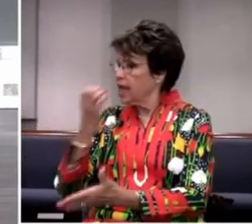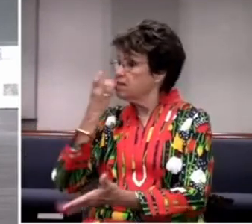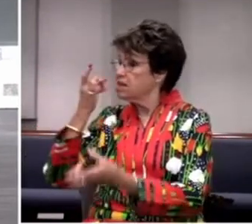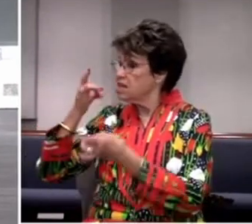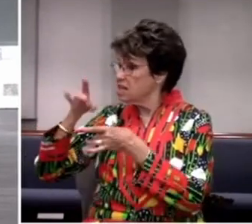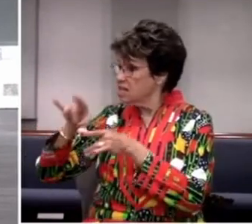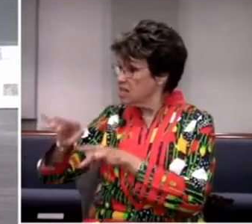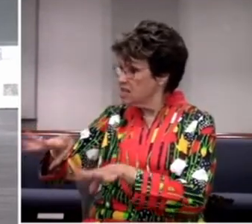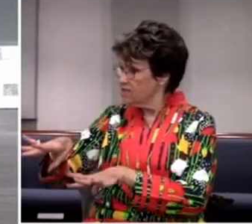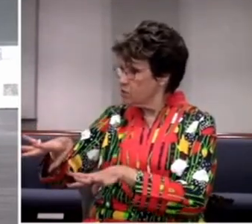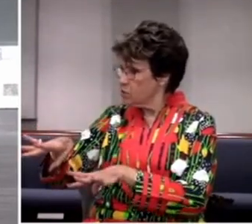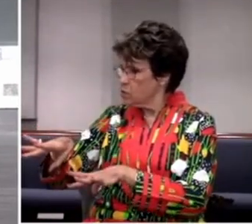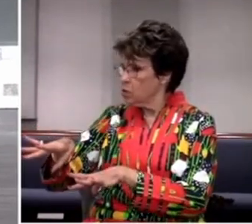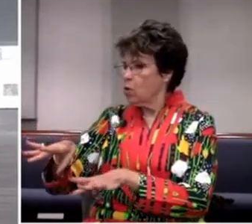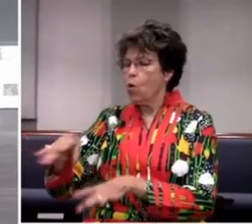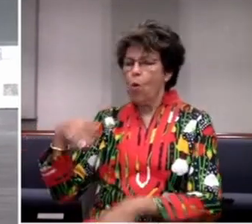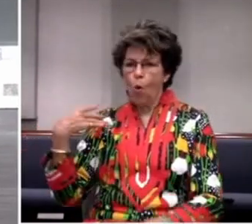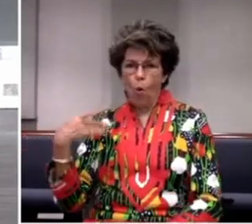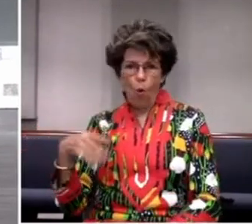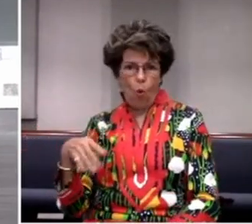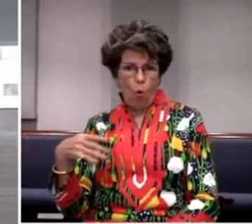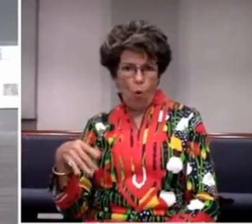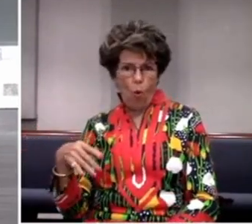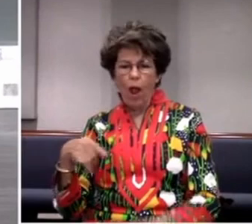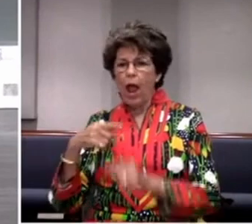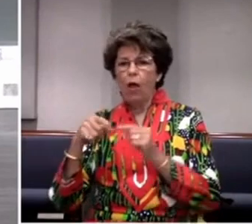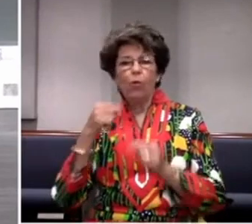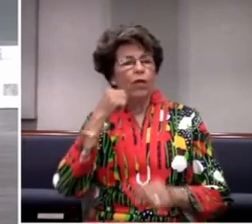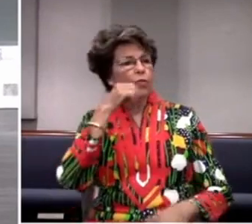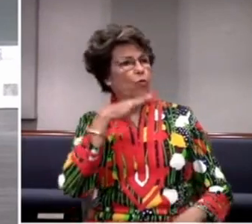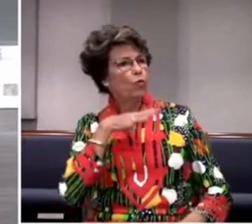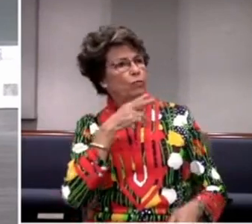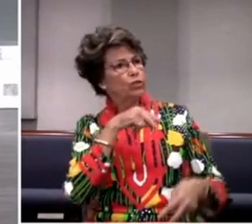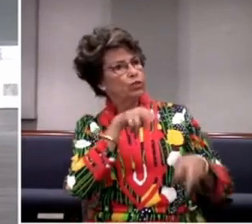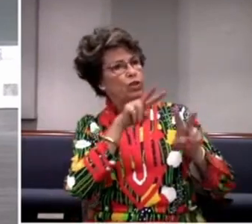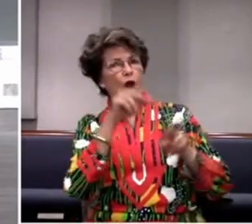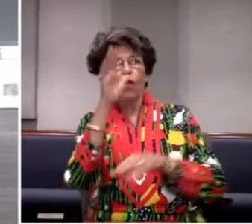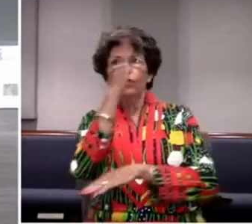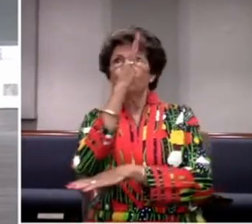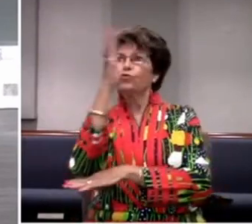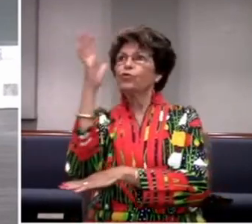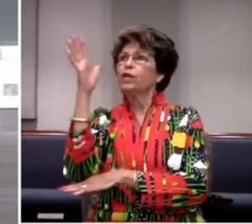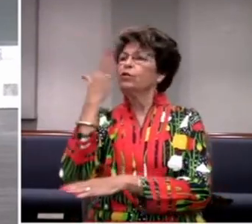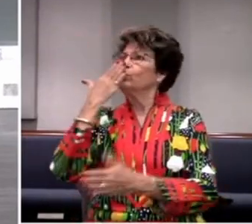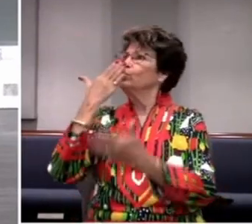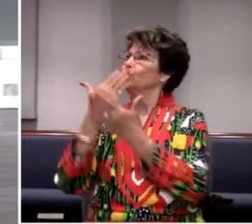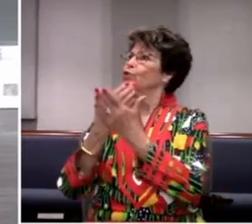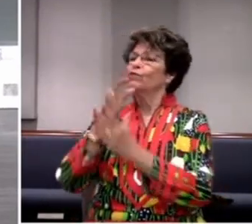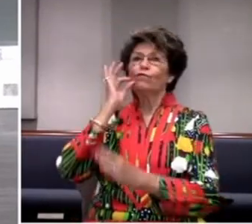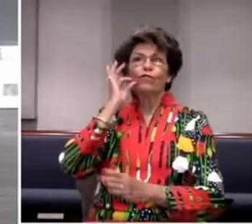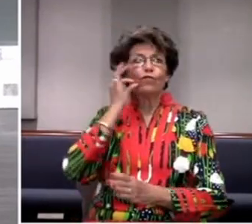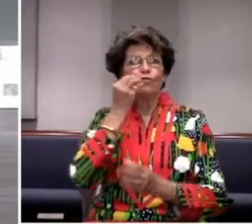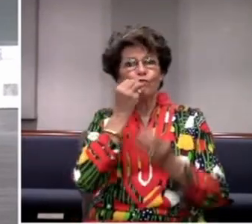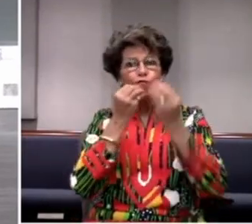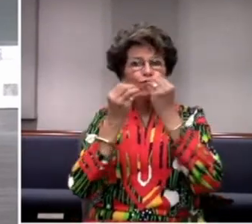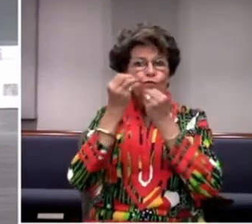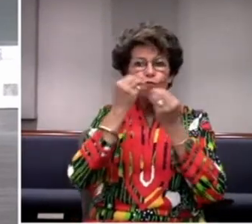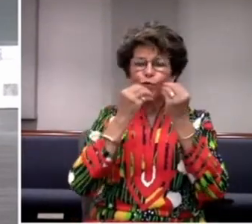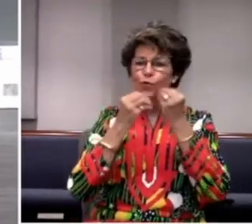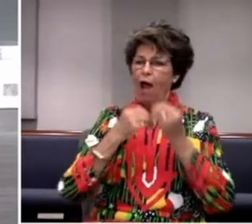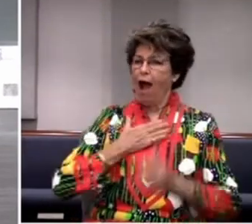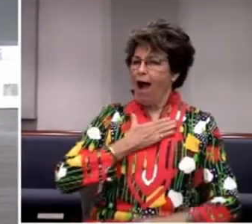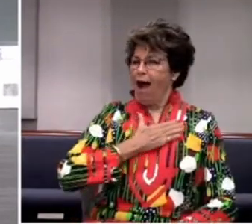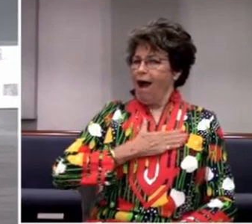this enticed the woman. And when the woman saw that the tree was good for food and that it was pleasant to the eyes, and it was a tree